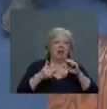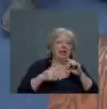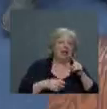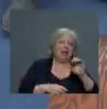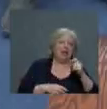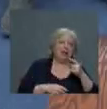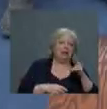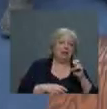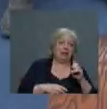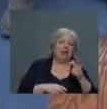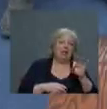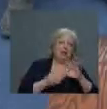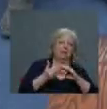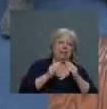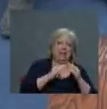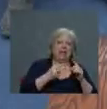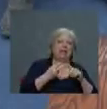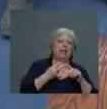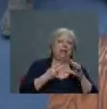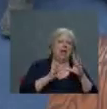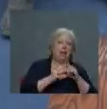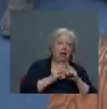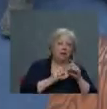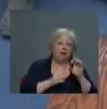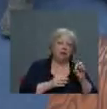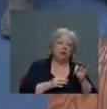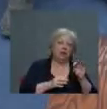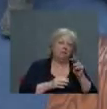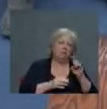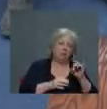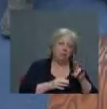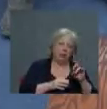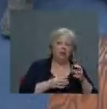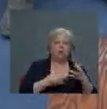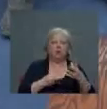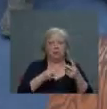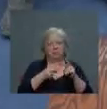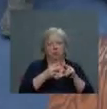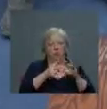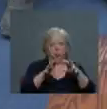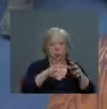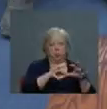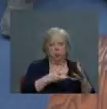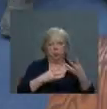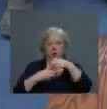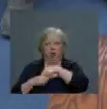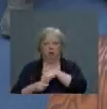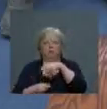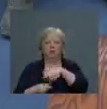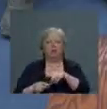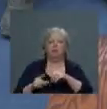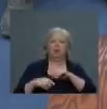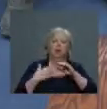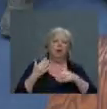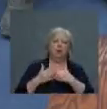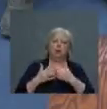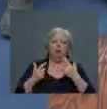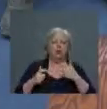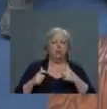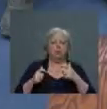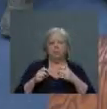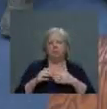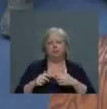and the Conference of Mayors and all that, but as one of the letters, you know, all the major unions